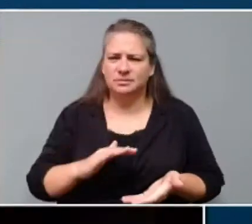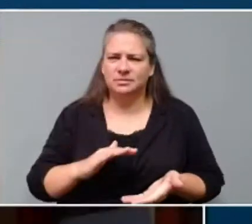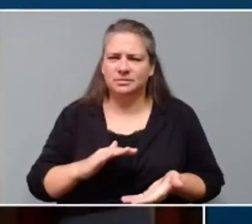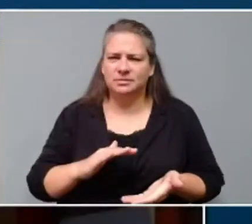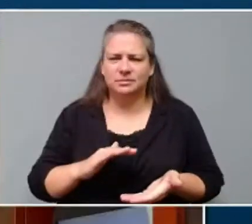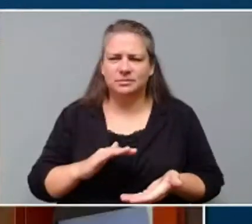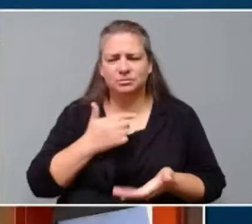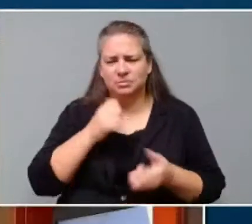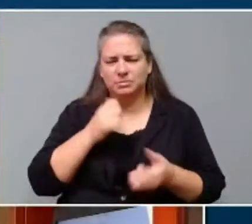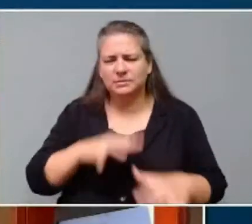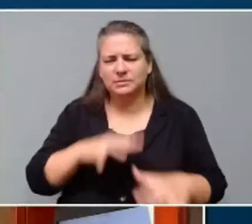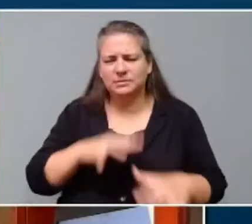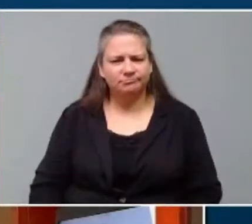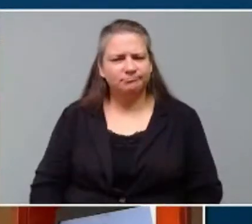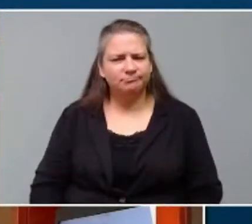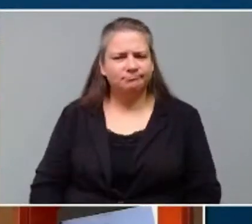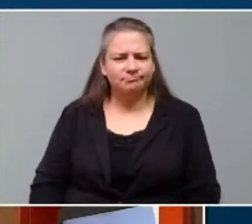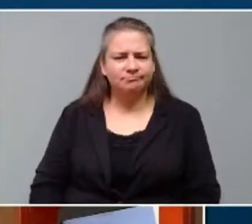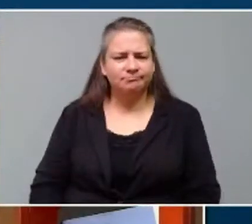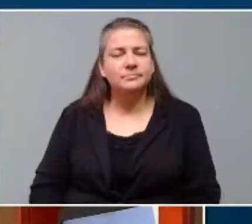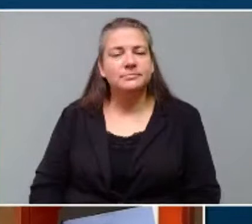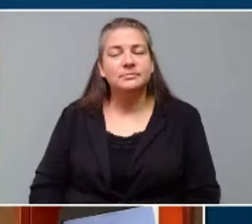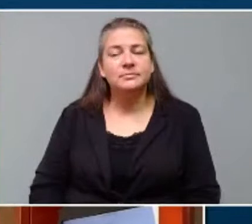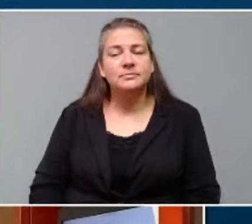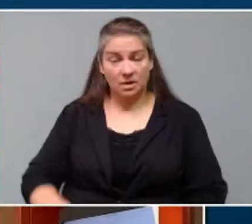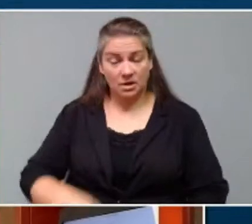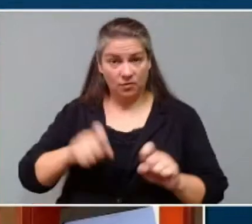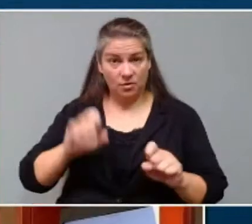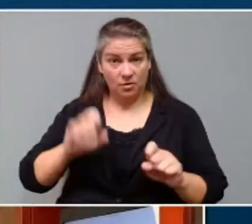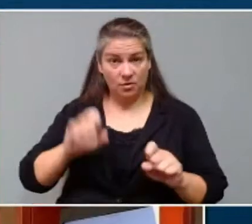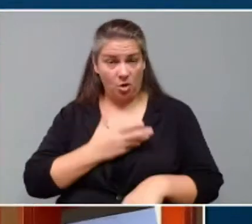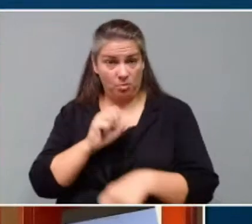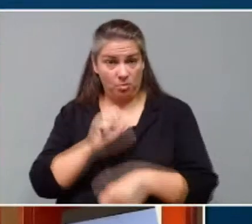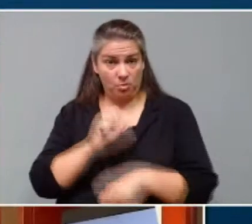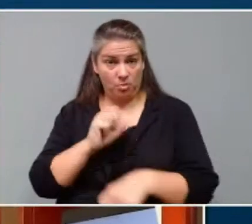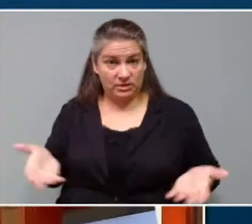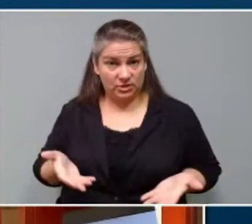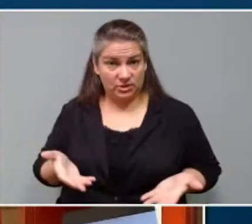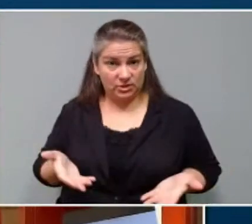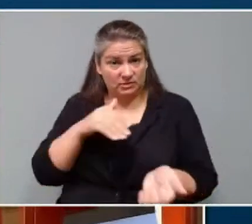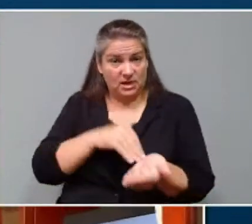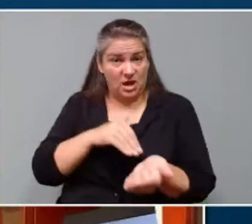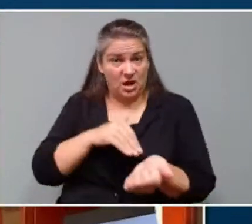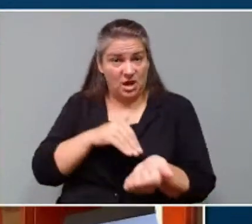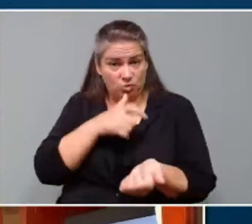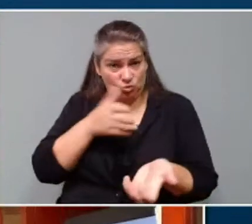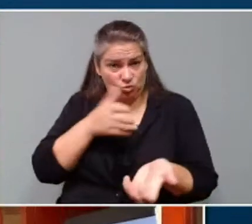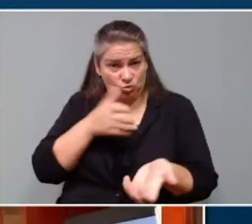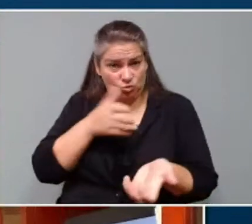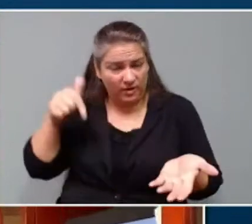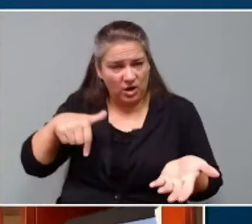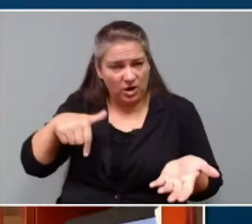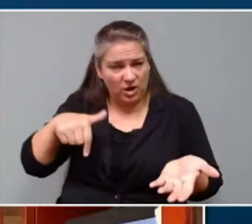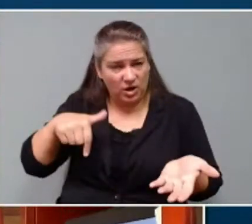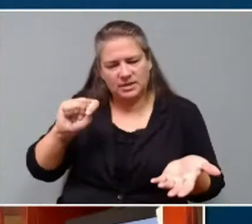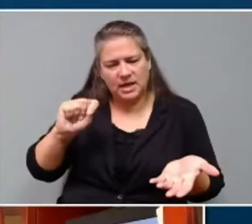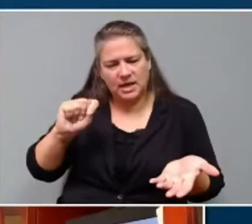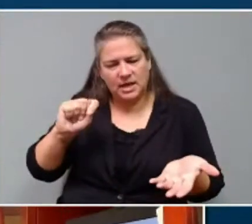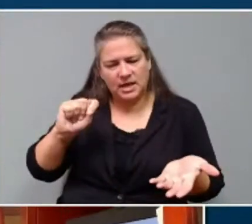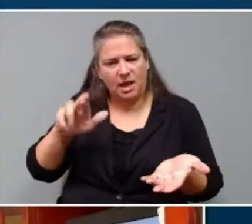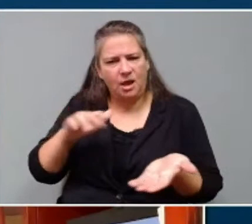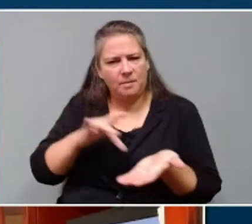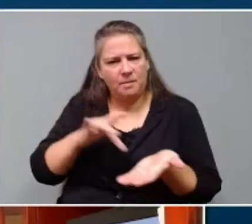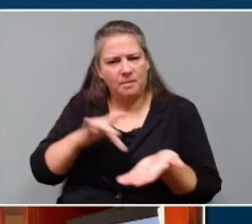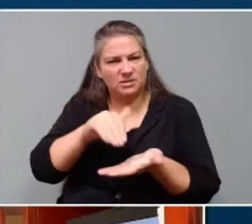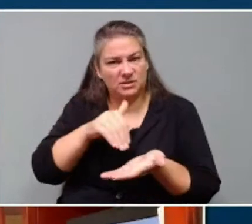blessed. On behalf of all of our employees and physicians who serve St. Clair Medical Center, I'd like to express